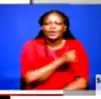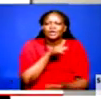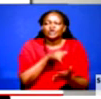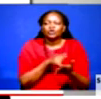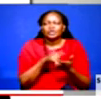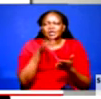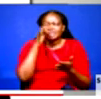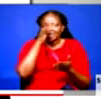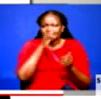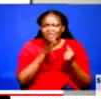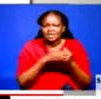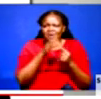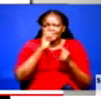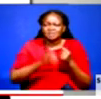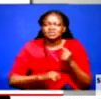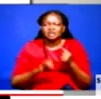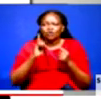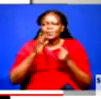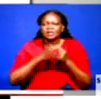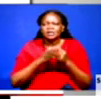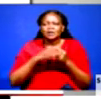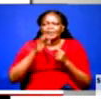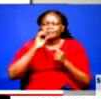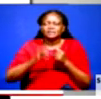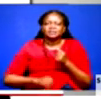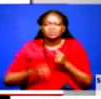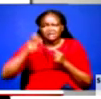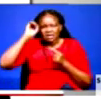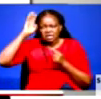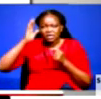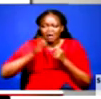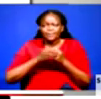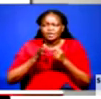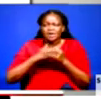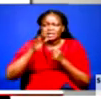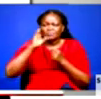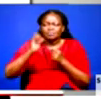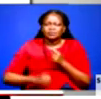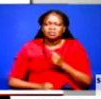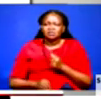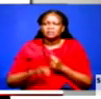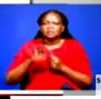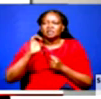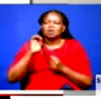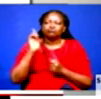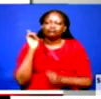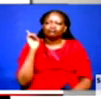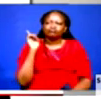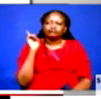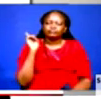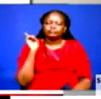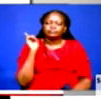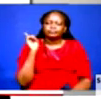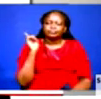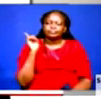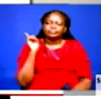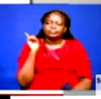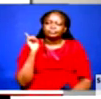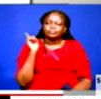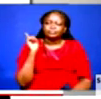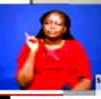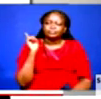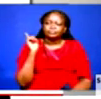Nyeri at 99%, Nairobi 99%, Kiambu 98%, Elgeyo Marakwet